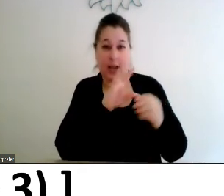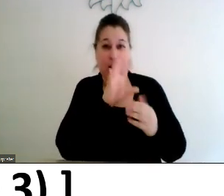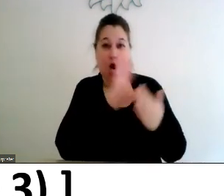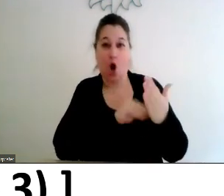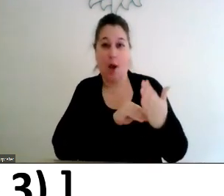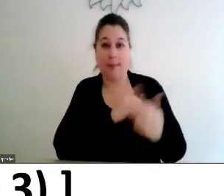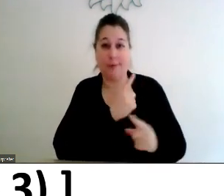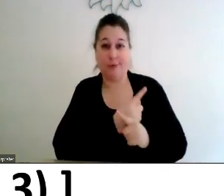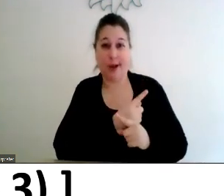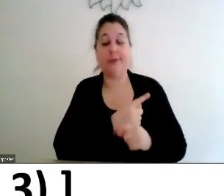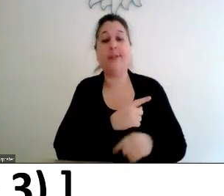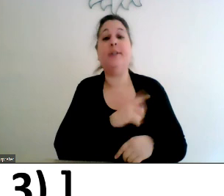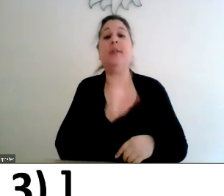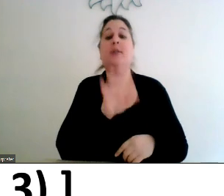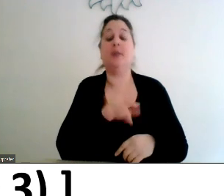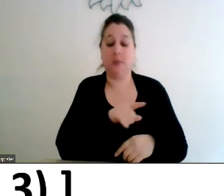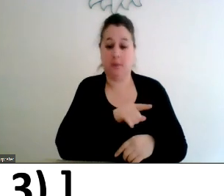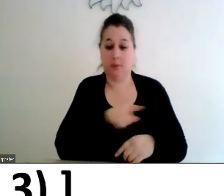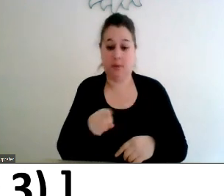power is 32.